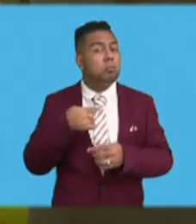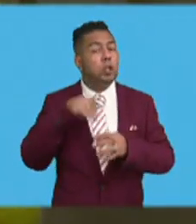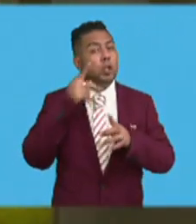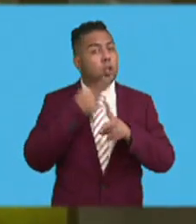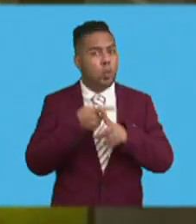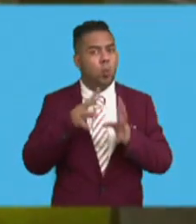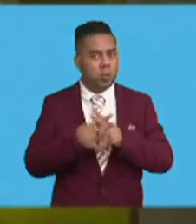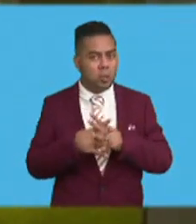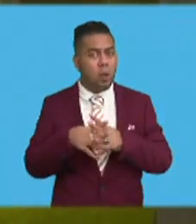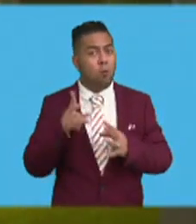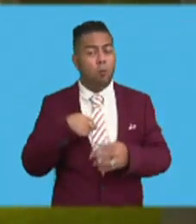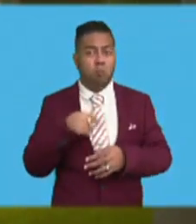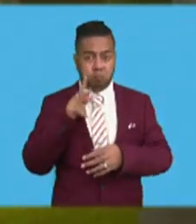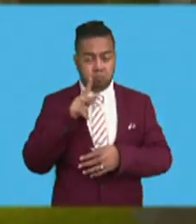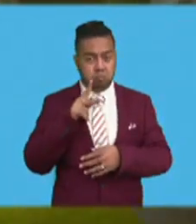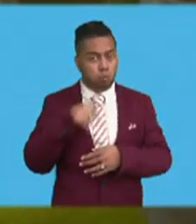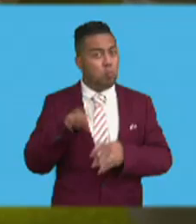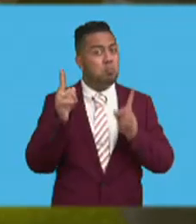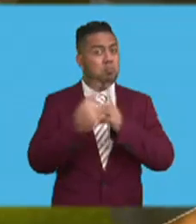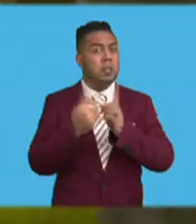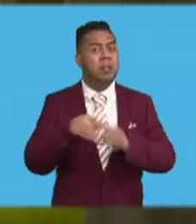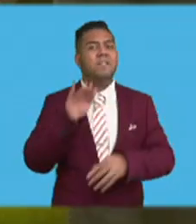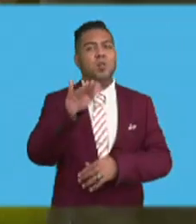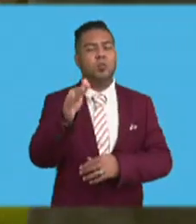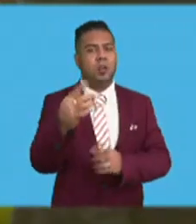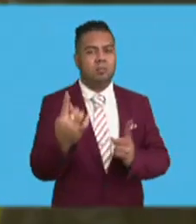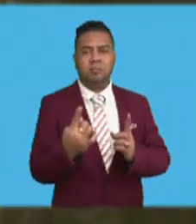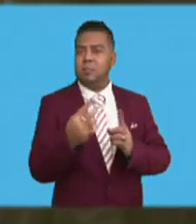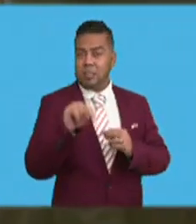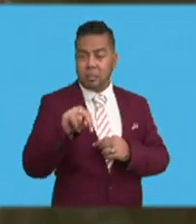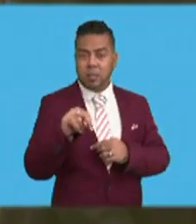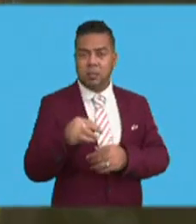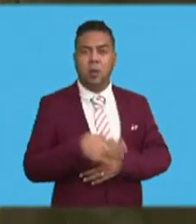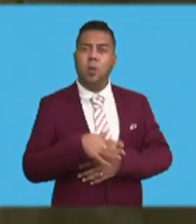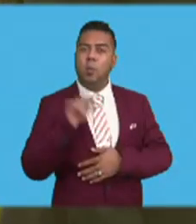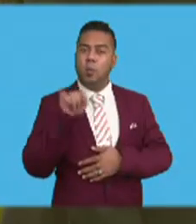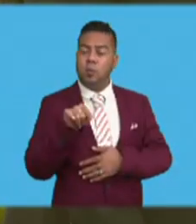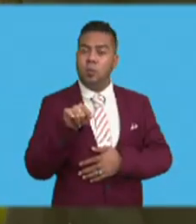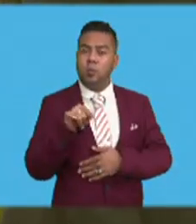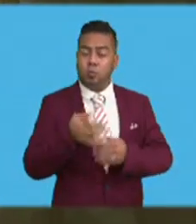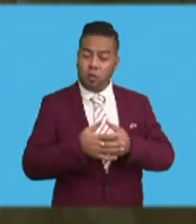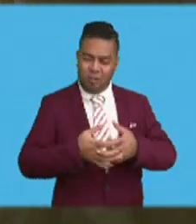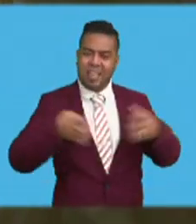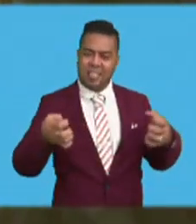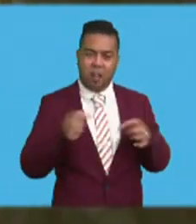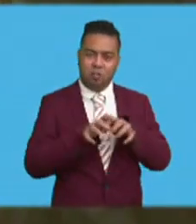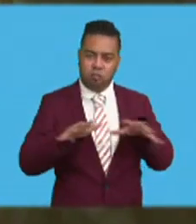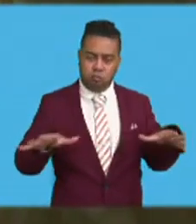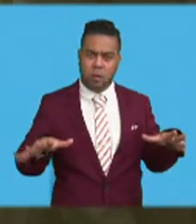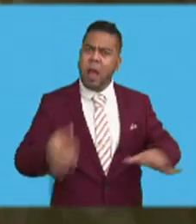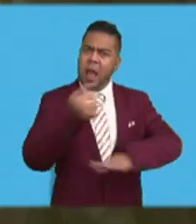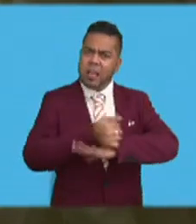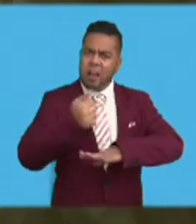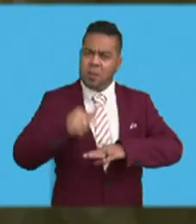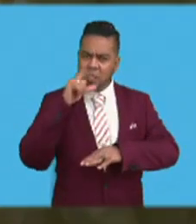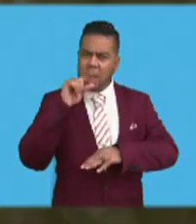potential to meet future demands. Indeed, Madam Speaker, as I will highlight, we are in fact going to extend the grid. Government is able to save